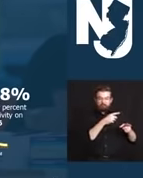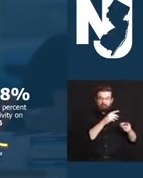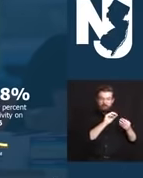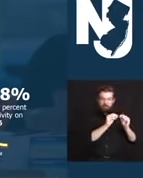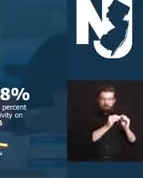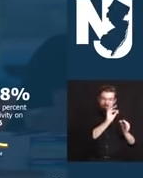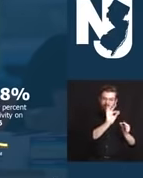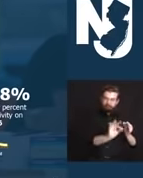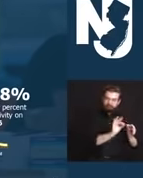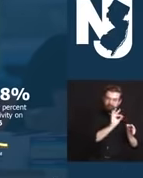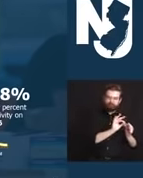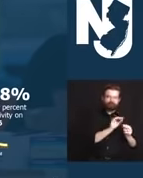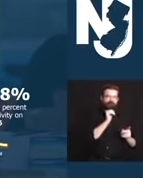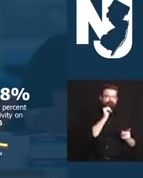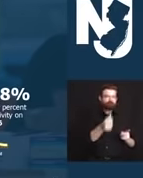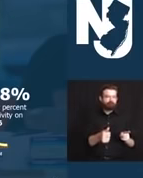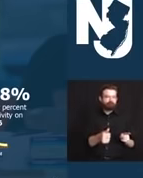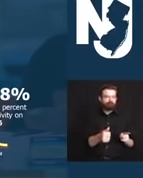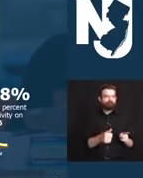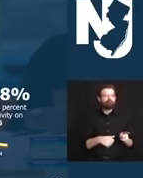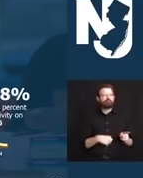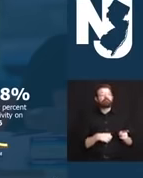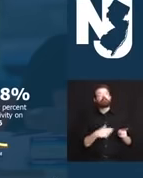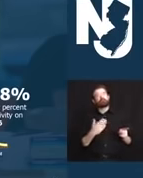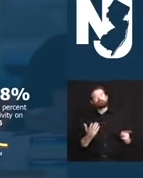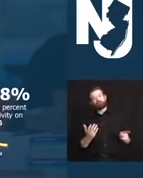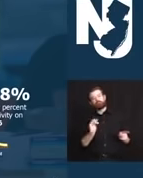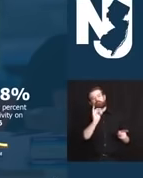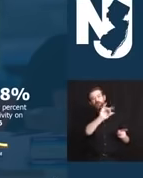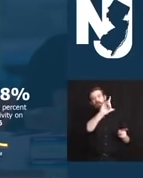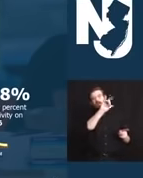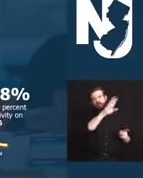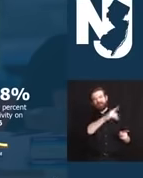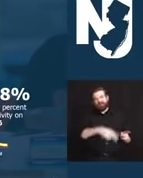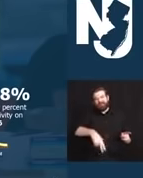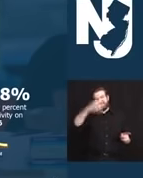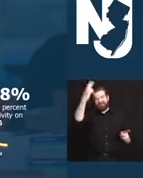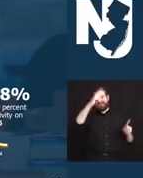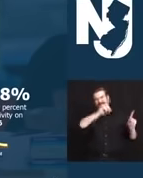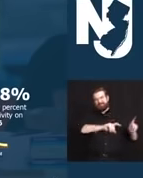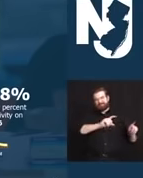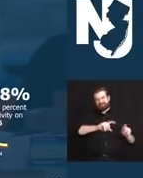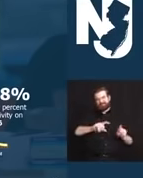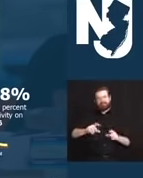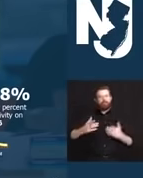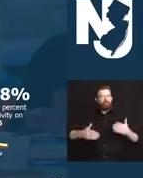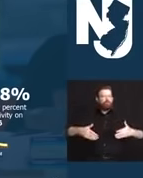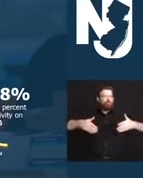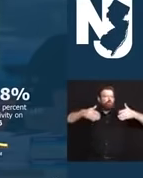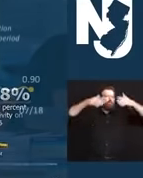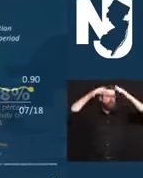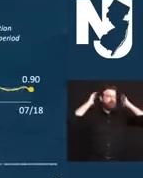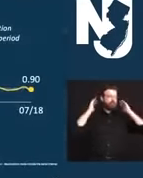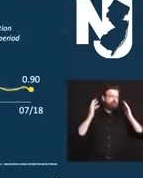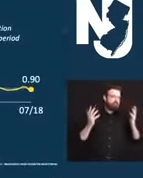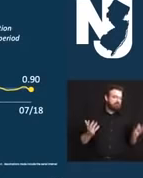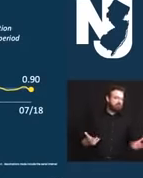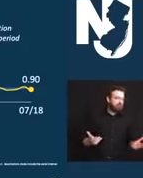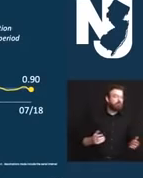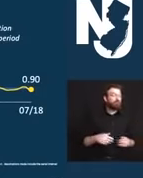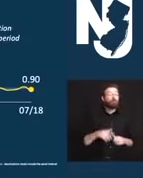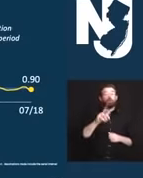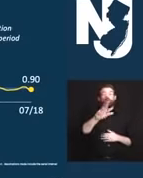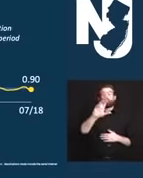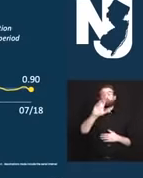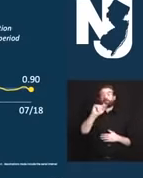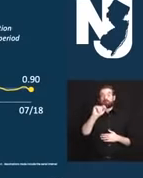of positives, or it was fishing in some negatives. That should not be impacted. Rate of transmission has come